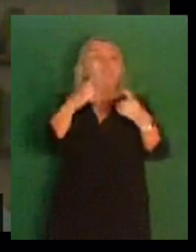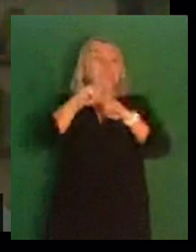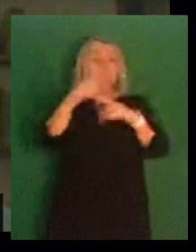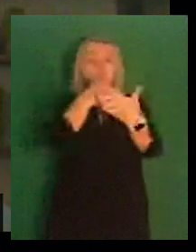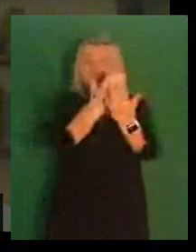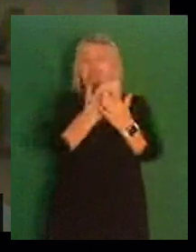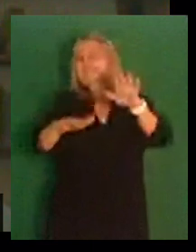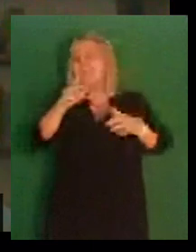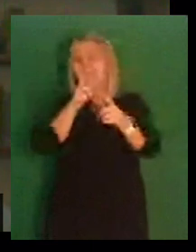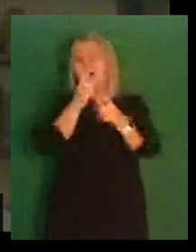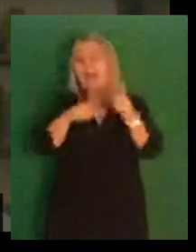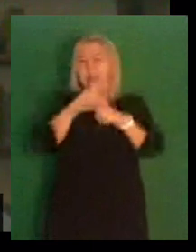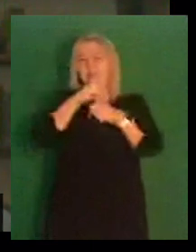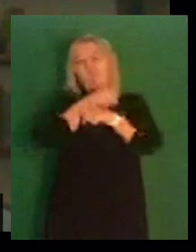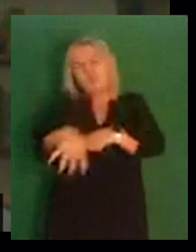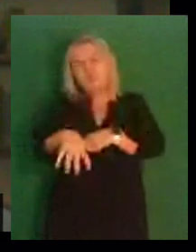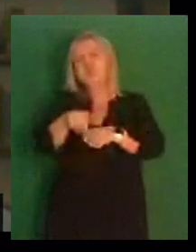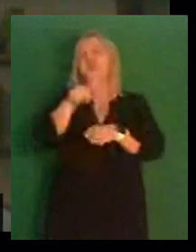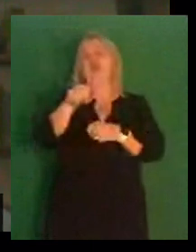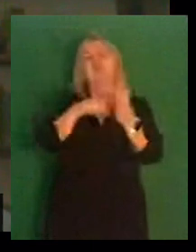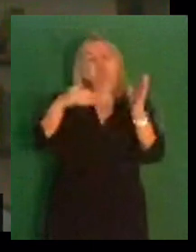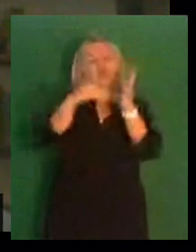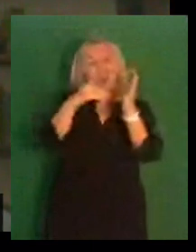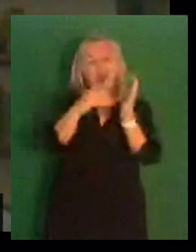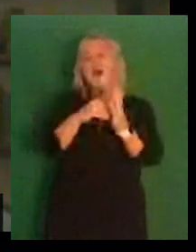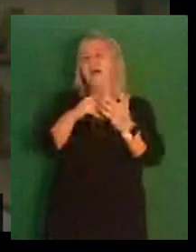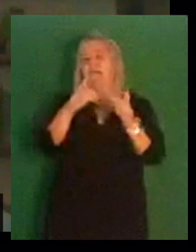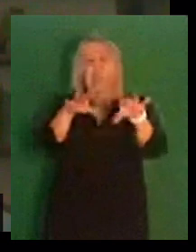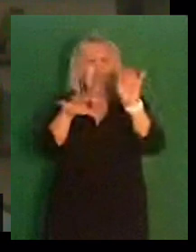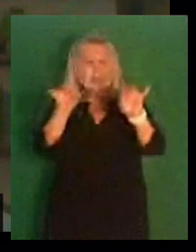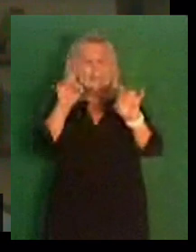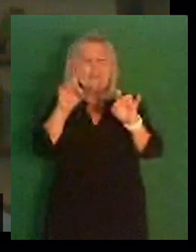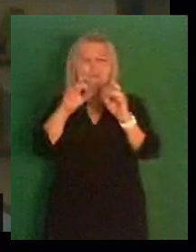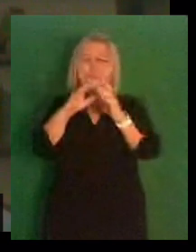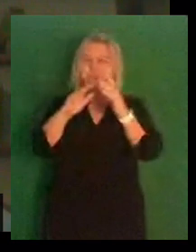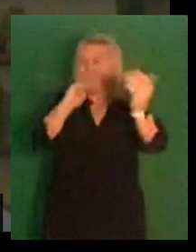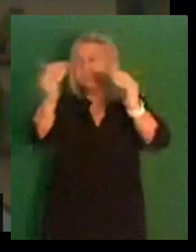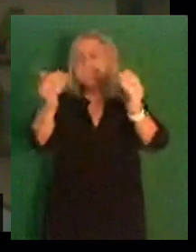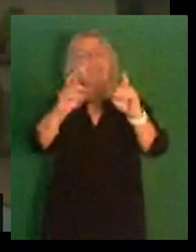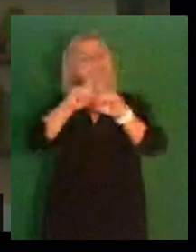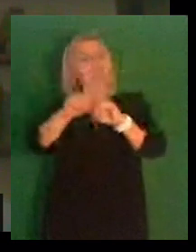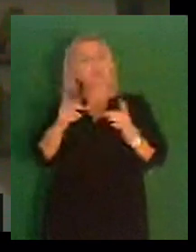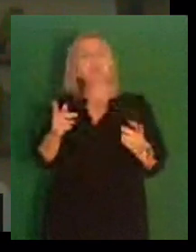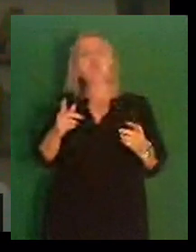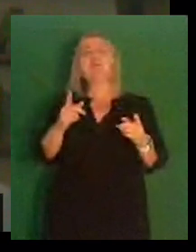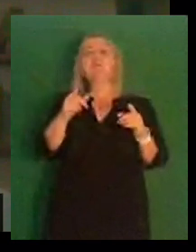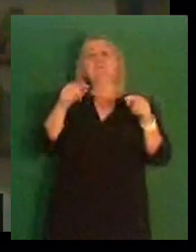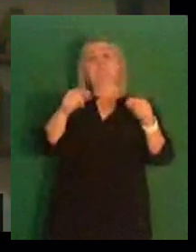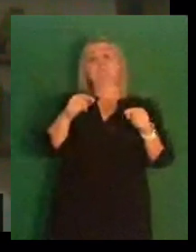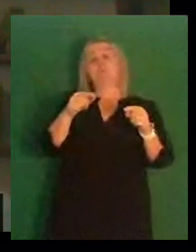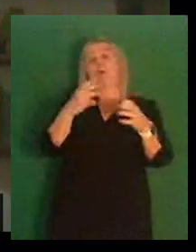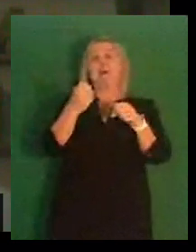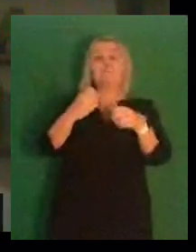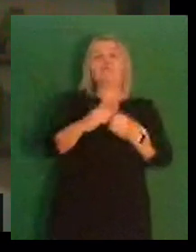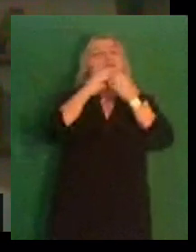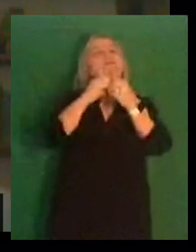there's a curated main jazz festival, and what we have a part of the festival called the Creative Eight Festival. So in